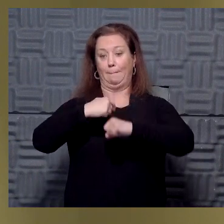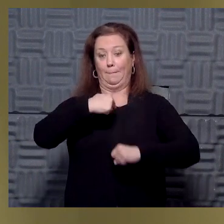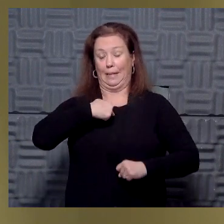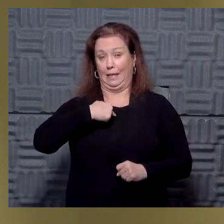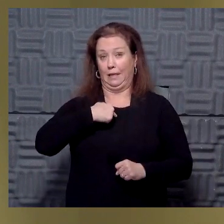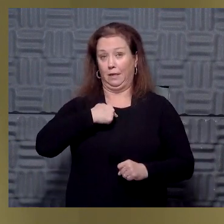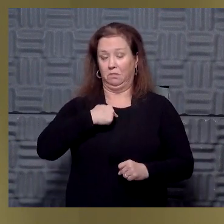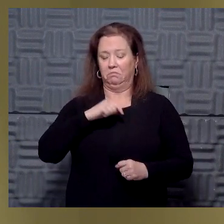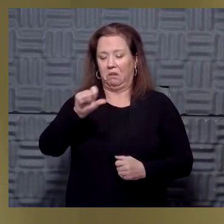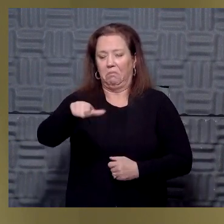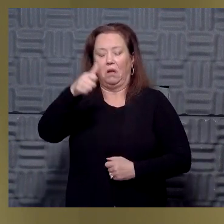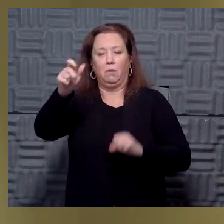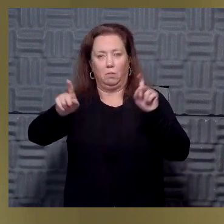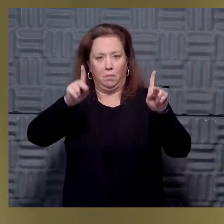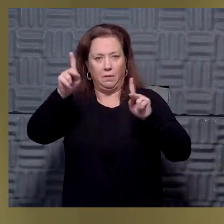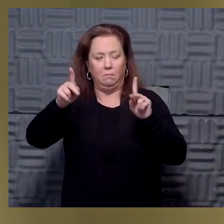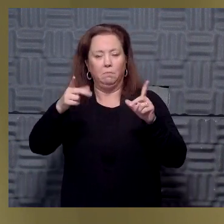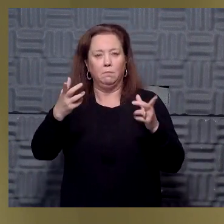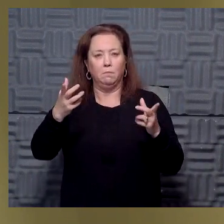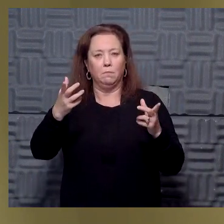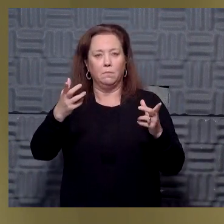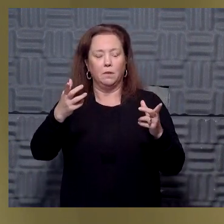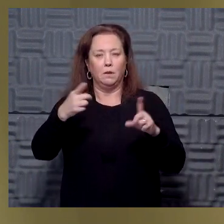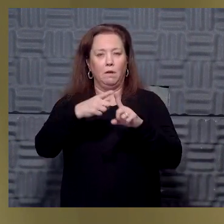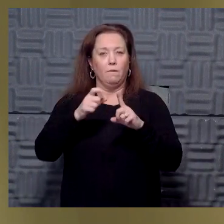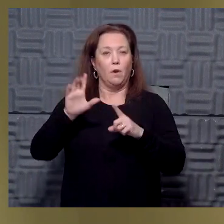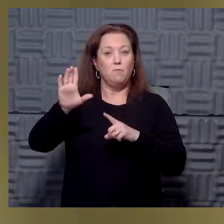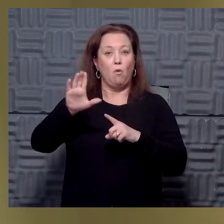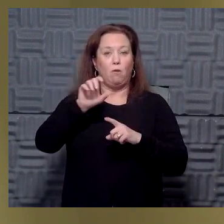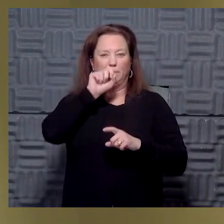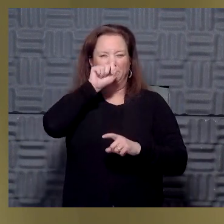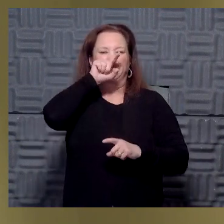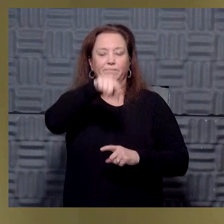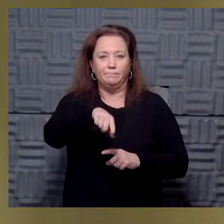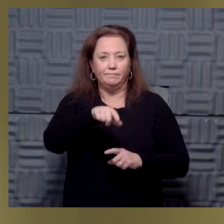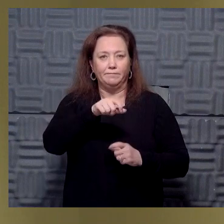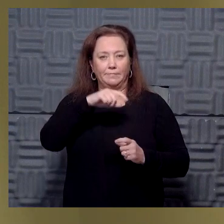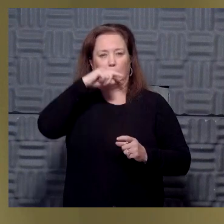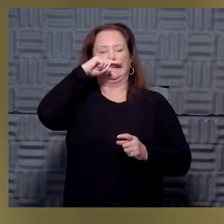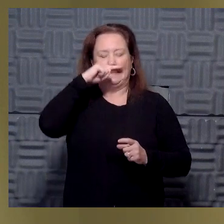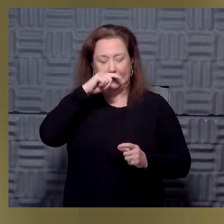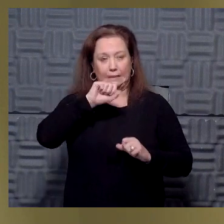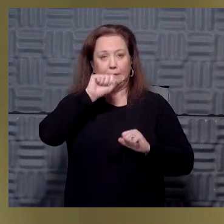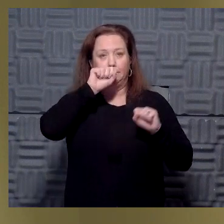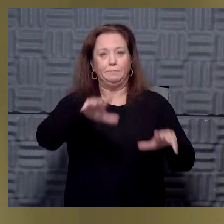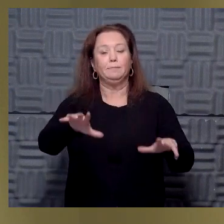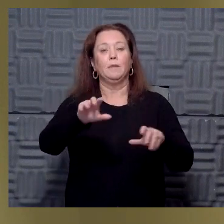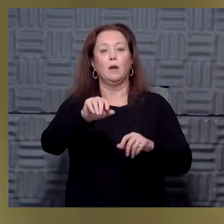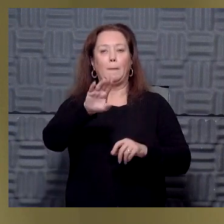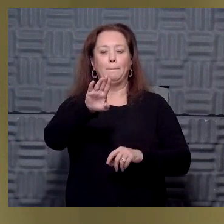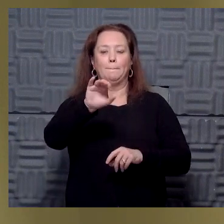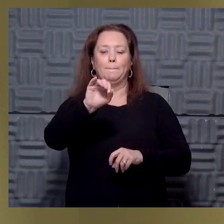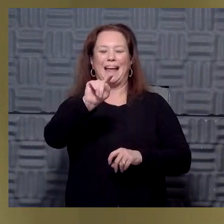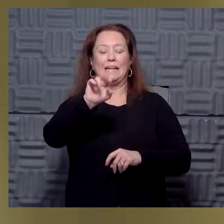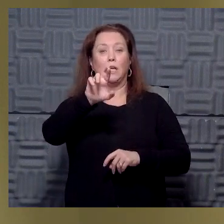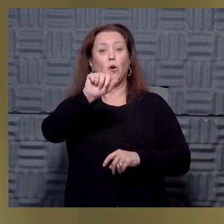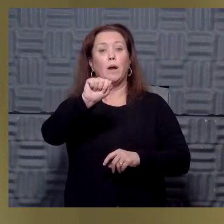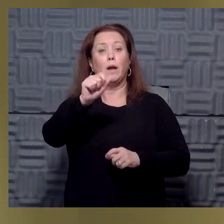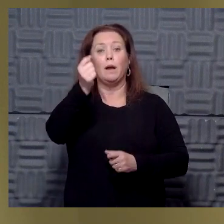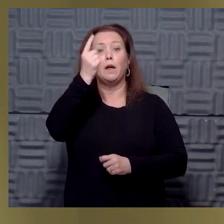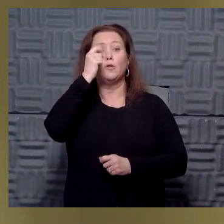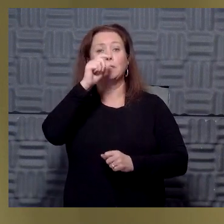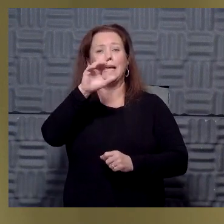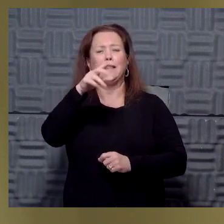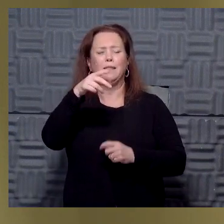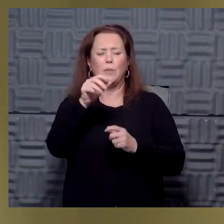me or somebody else from your droplets, probably bacteria. We have to remember these viral particles are